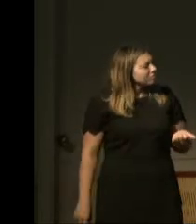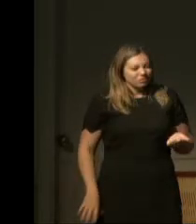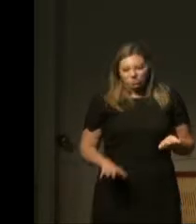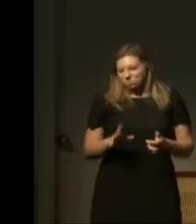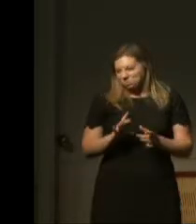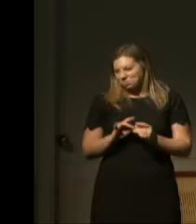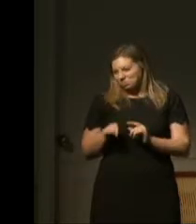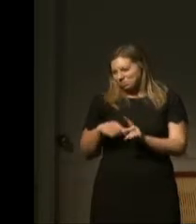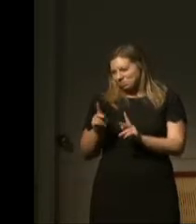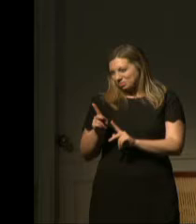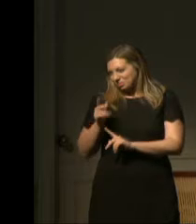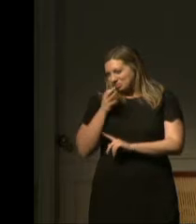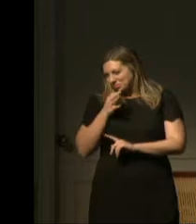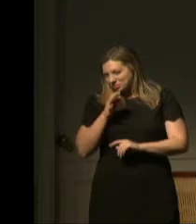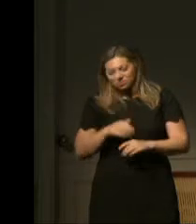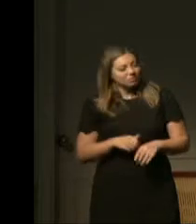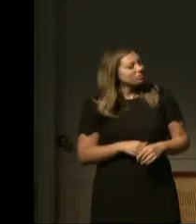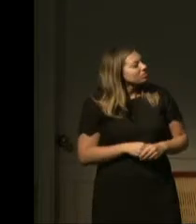in just a little bit.